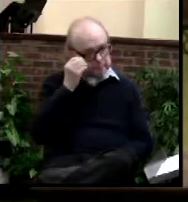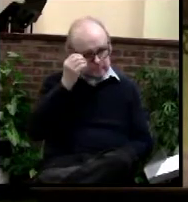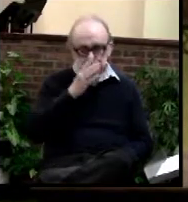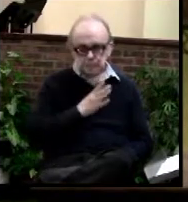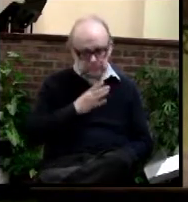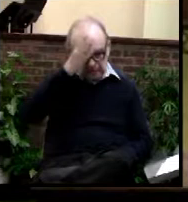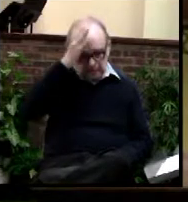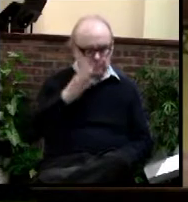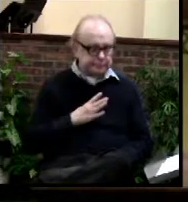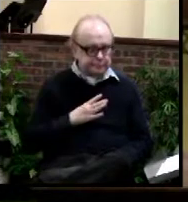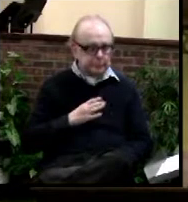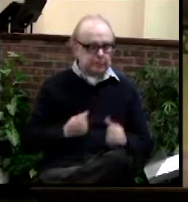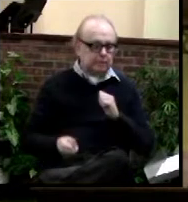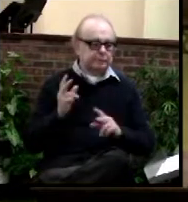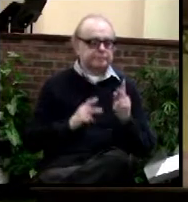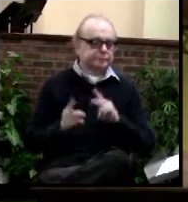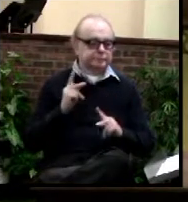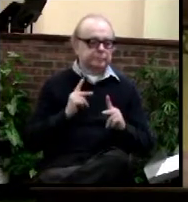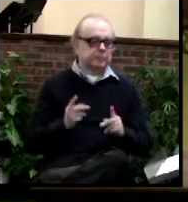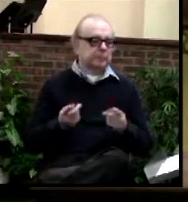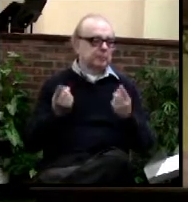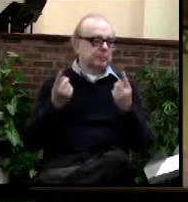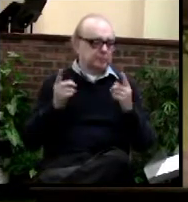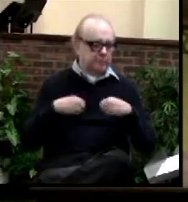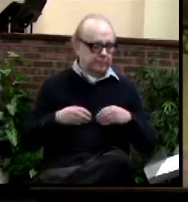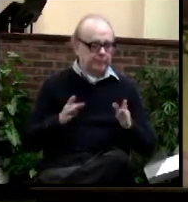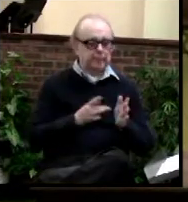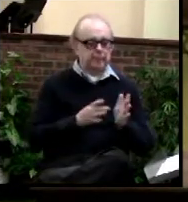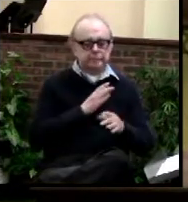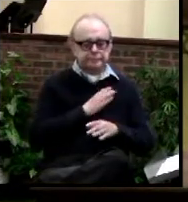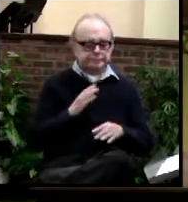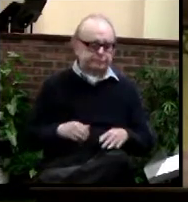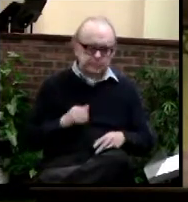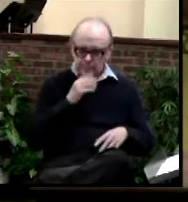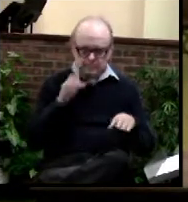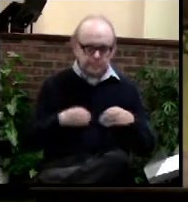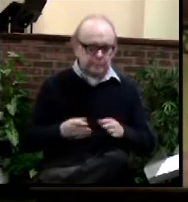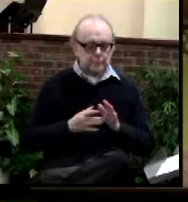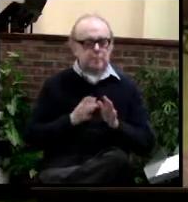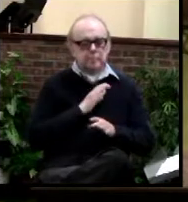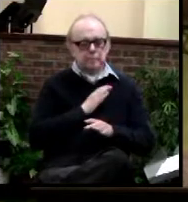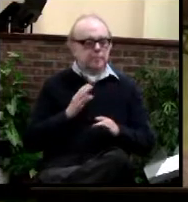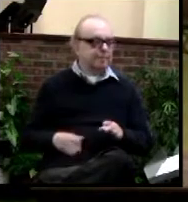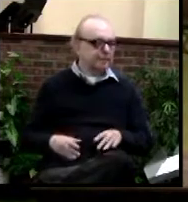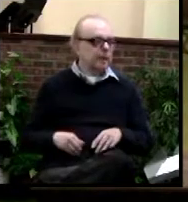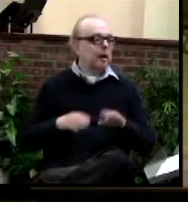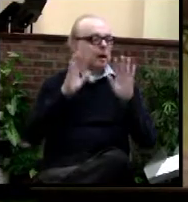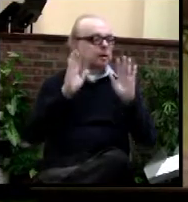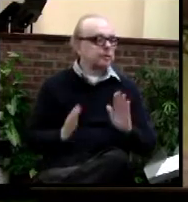gentlemen, the majority of people that come to know Jesus do not come to know Jesus on Sunday morning in